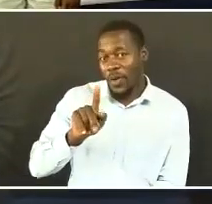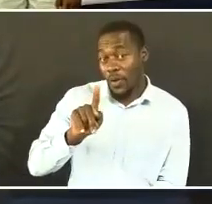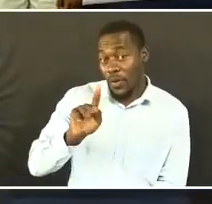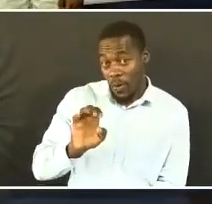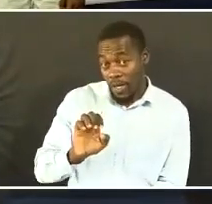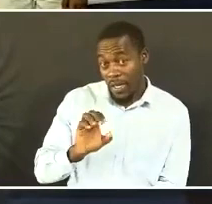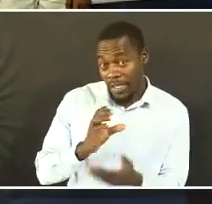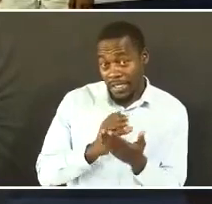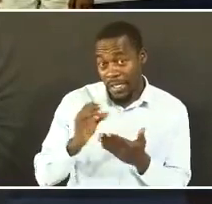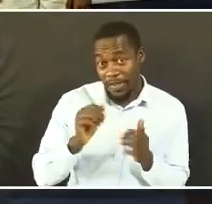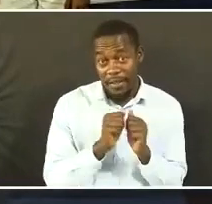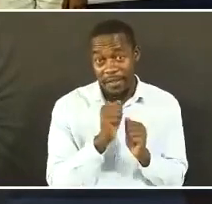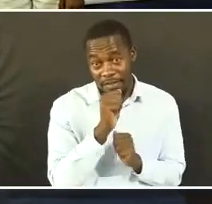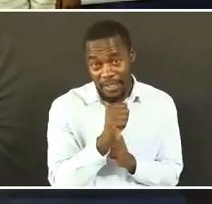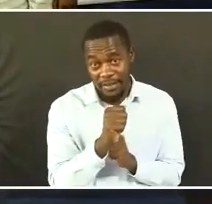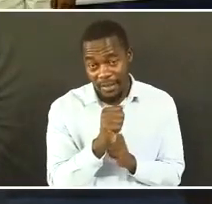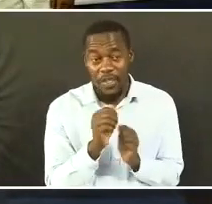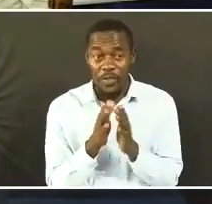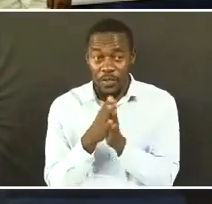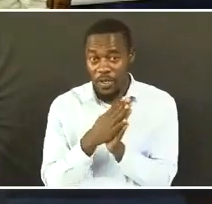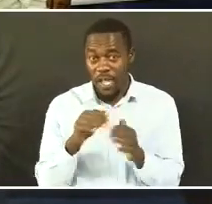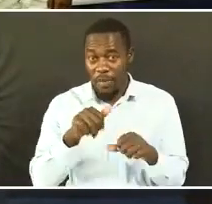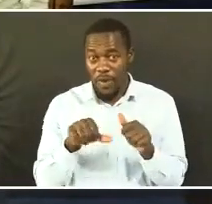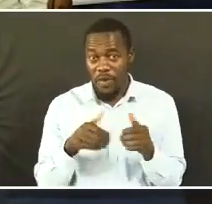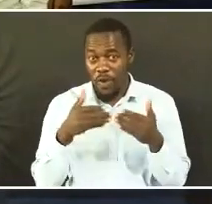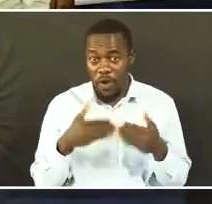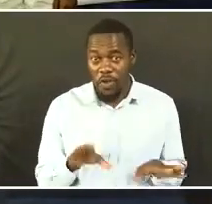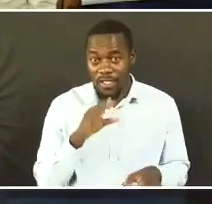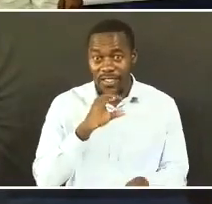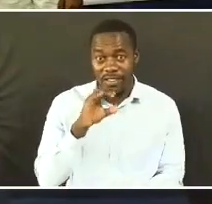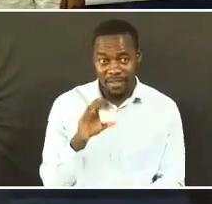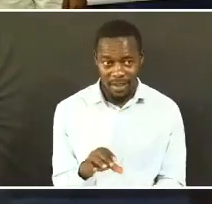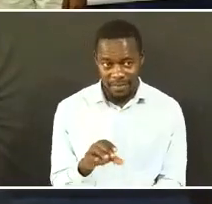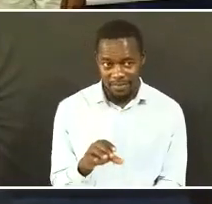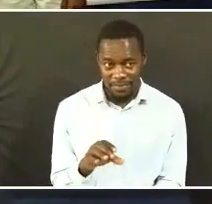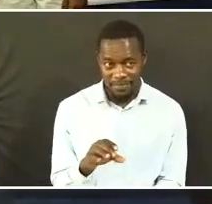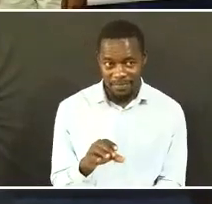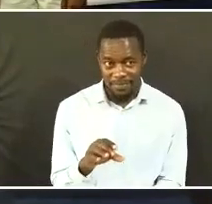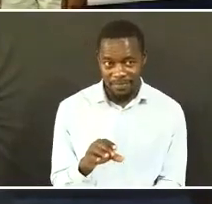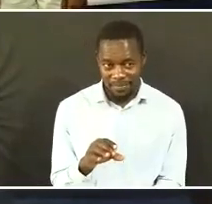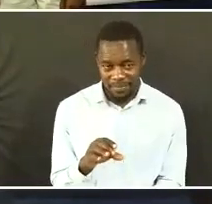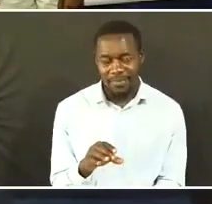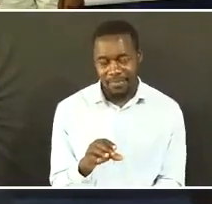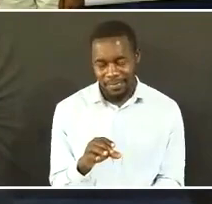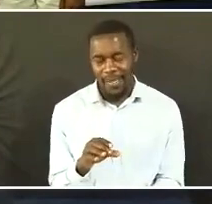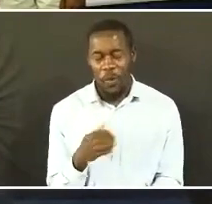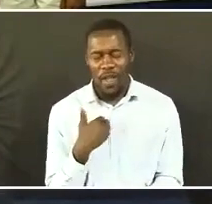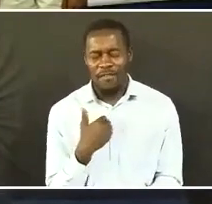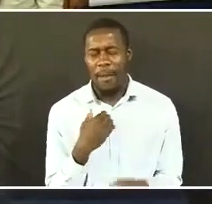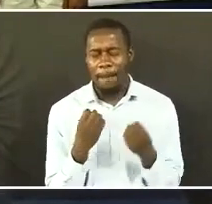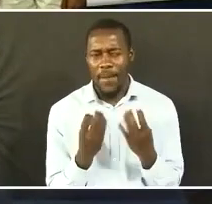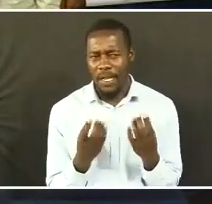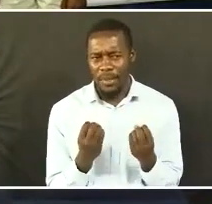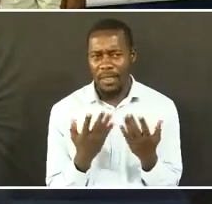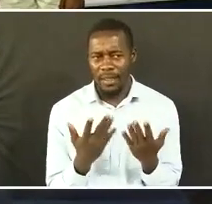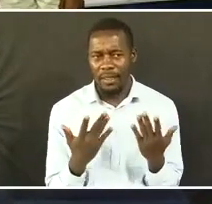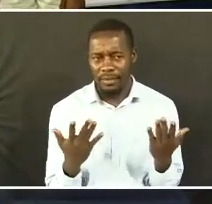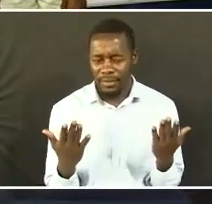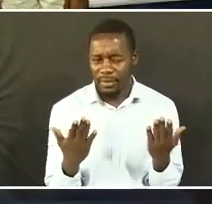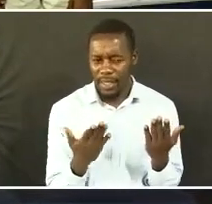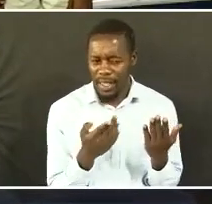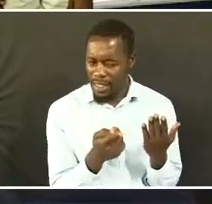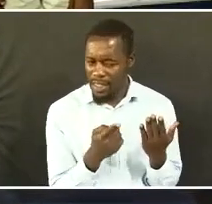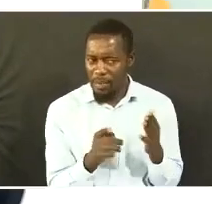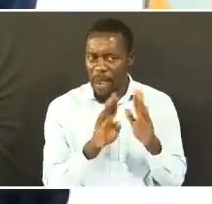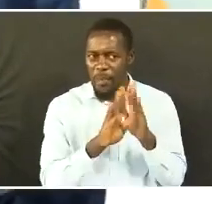parable of the prodigal son, right? But as I've said, there are many things that we ignore in reading, and we do not